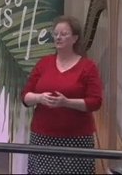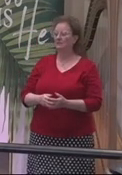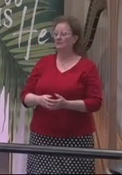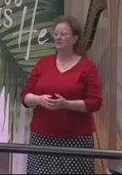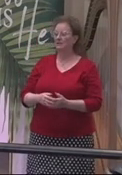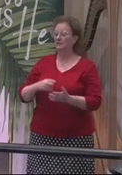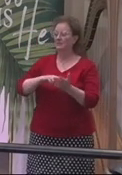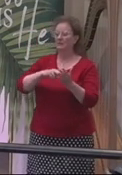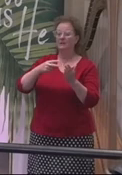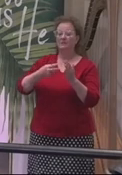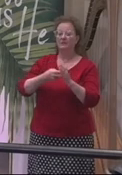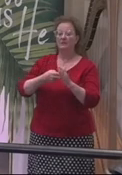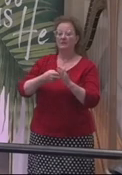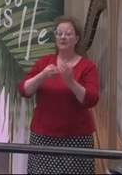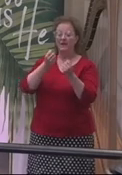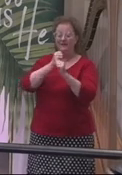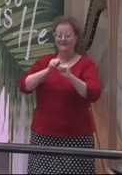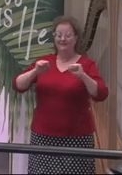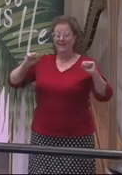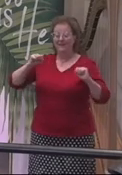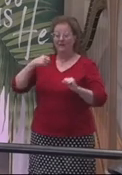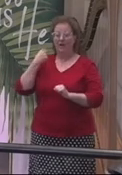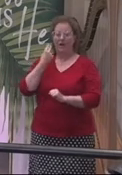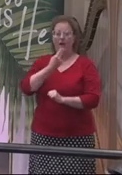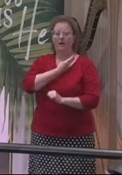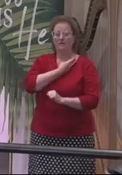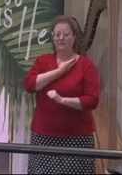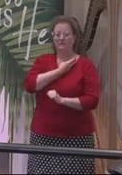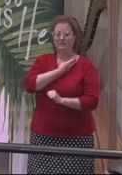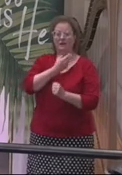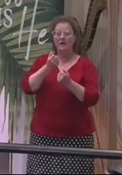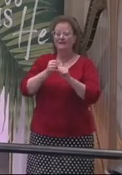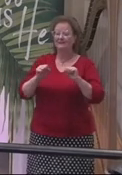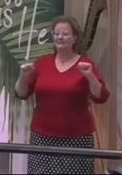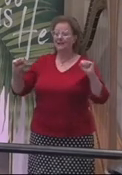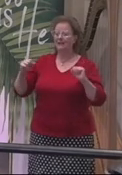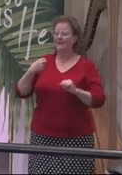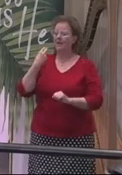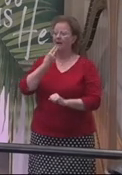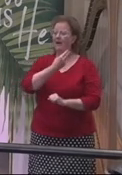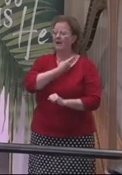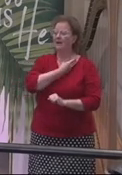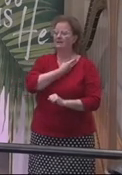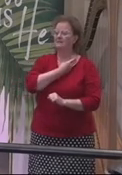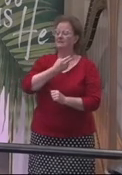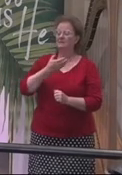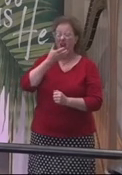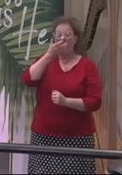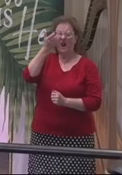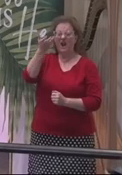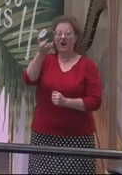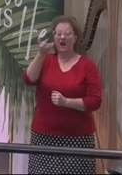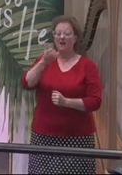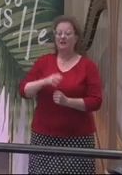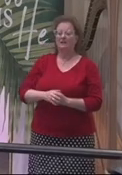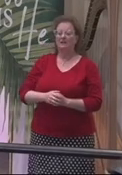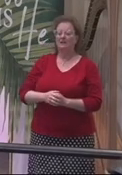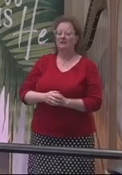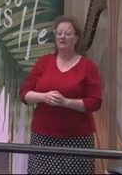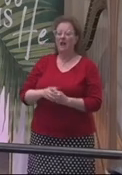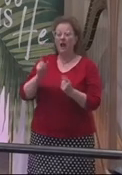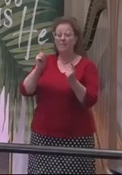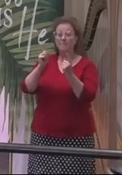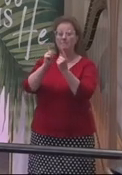means save us? Save us is what they were crying. They wanted to meet the one who